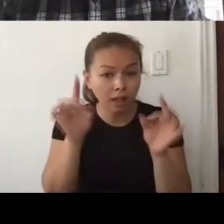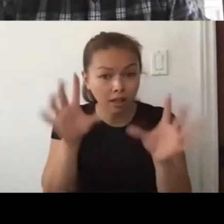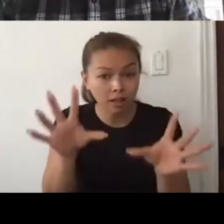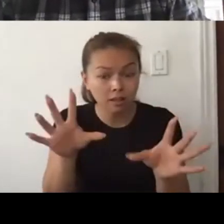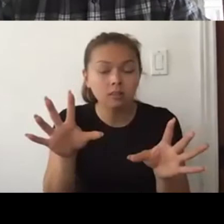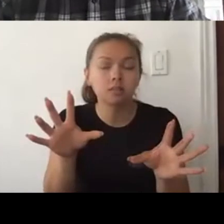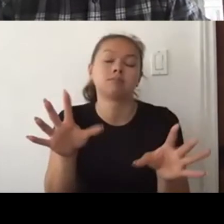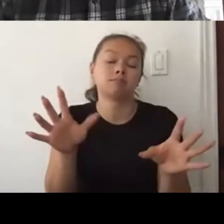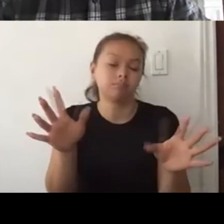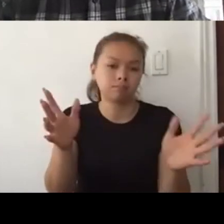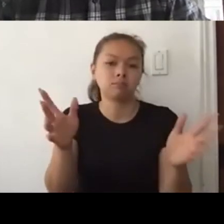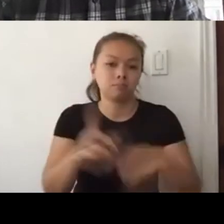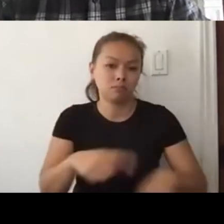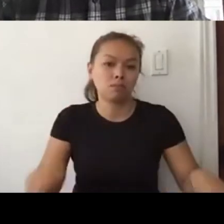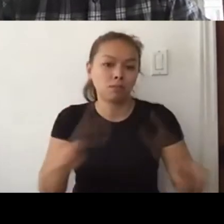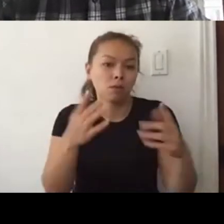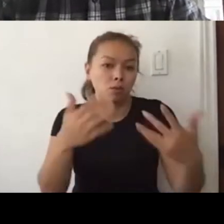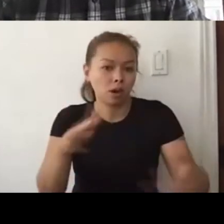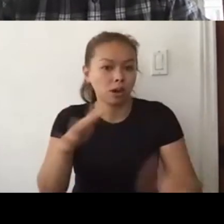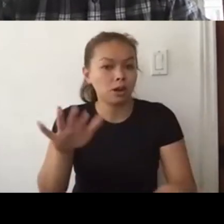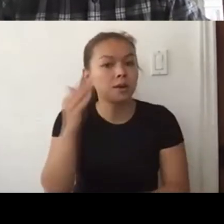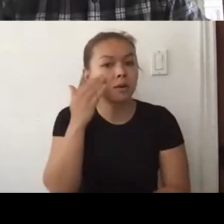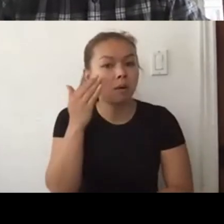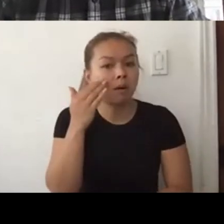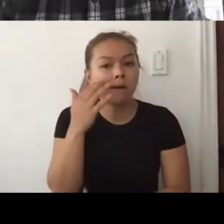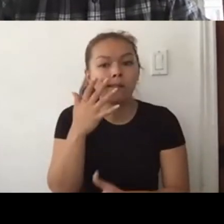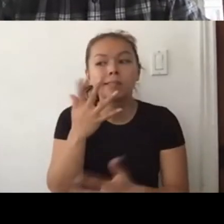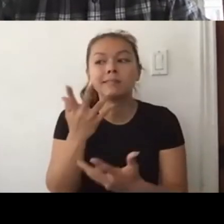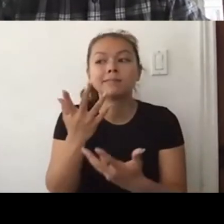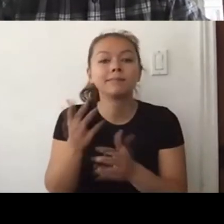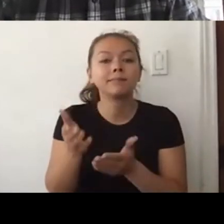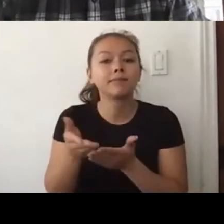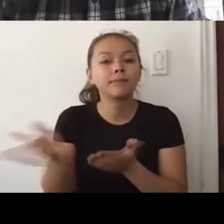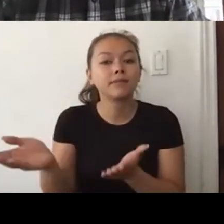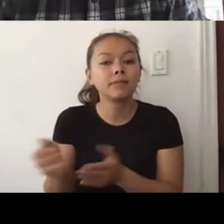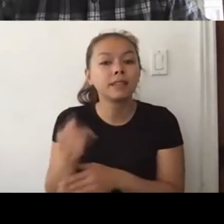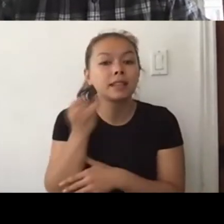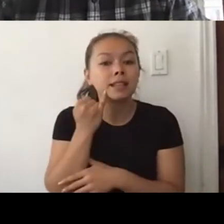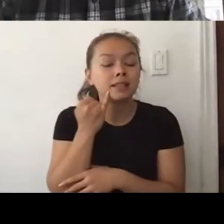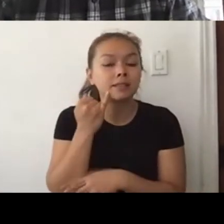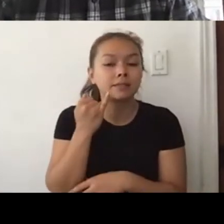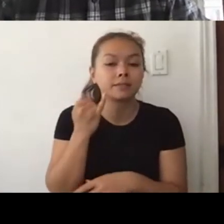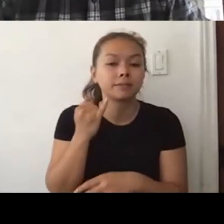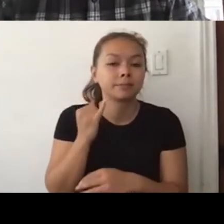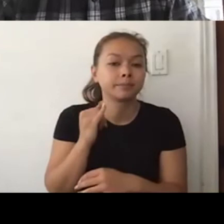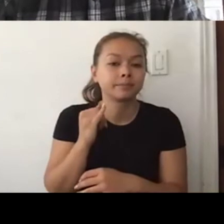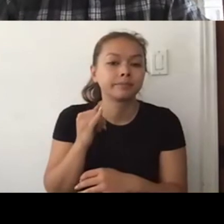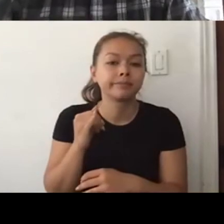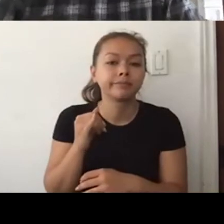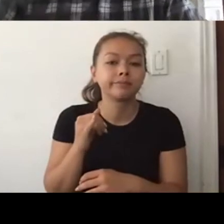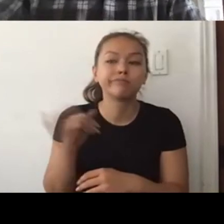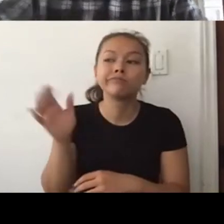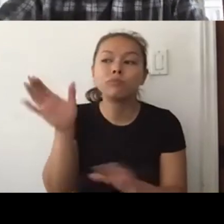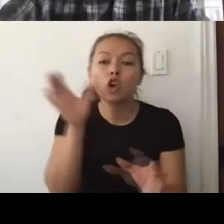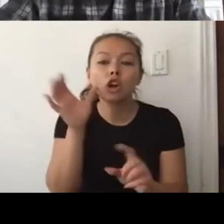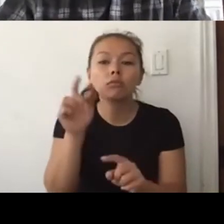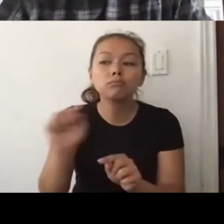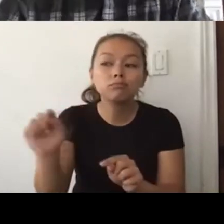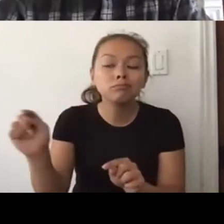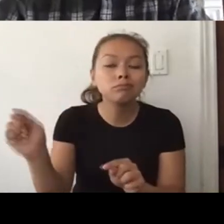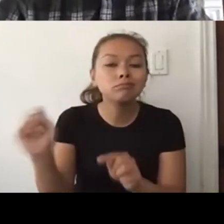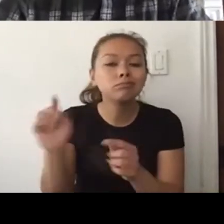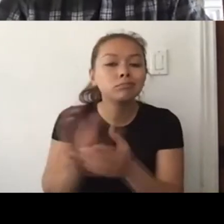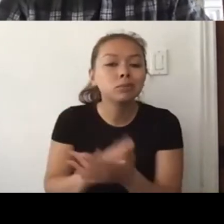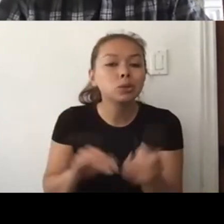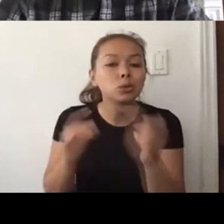that have come out about, you know, folks who aren't either able or are not safe to